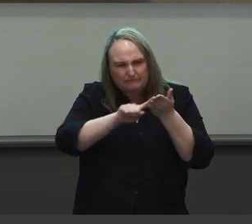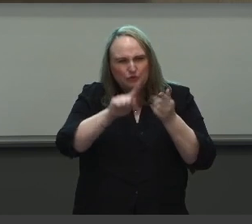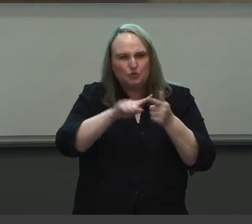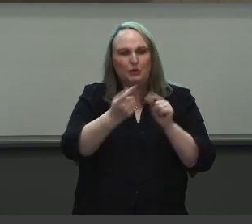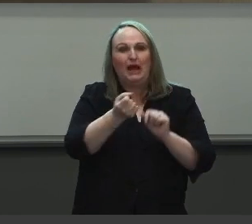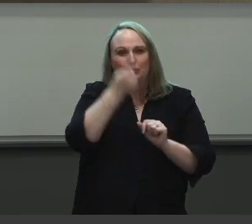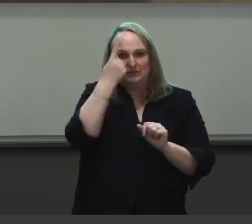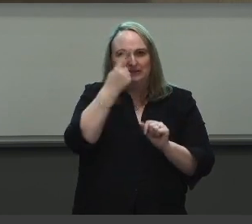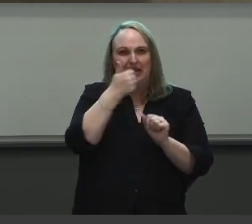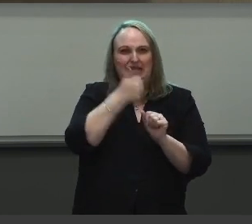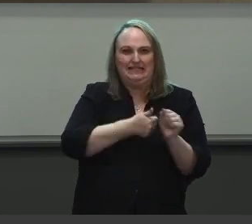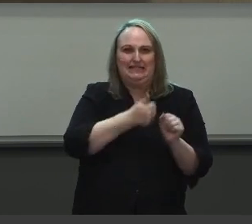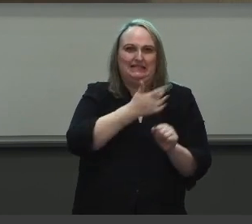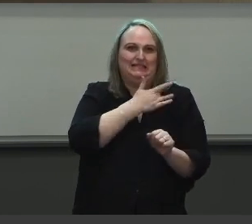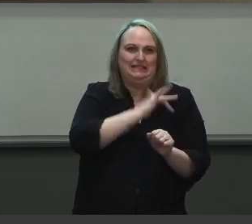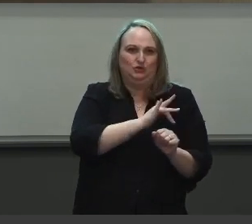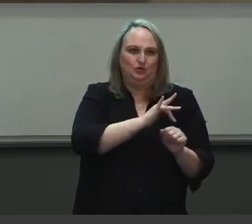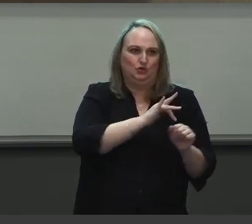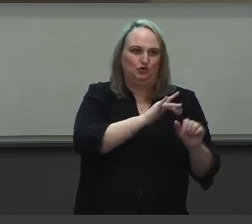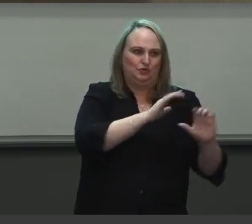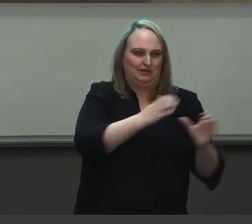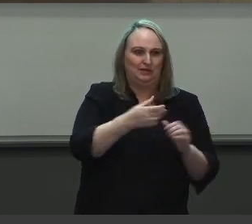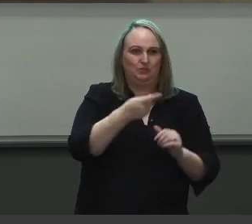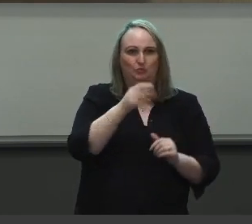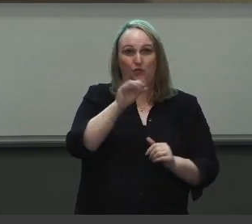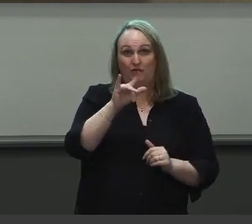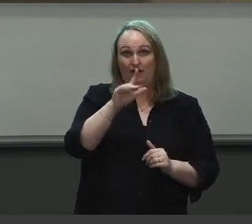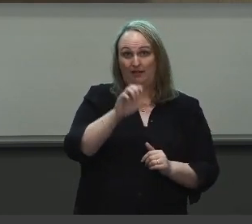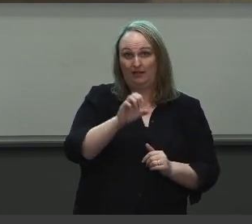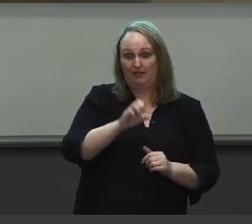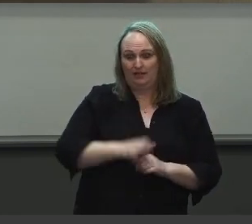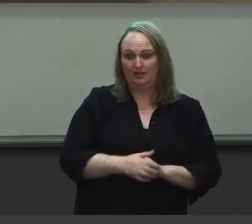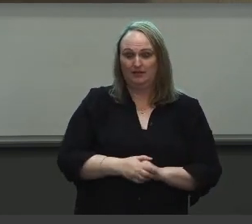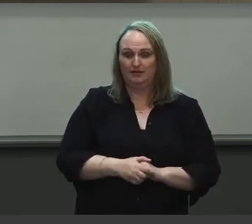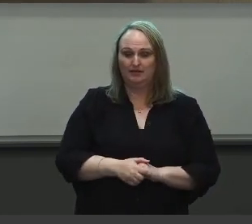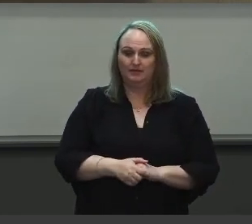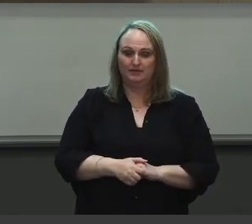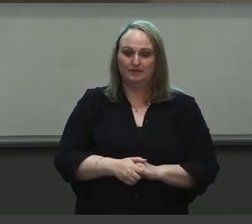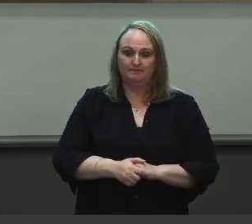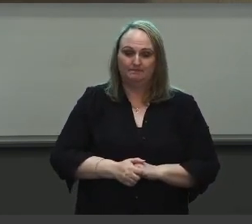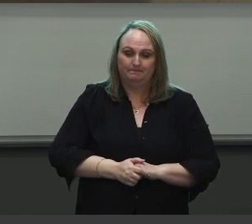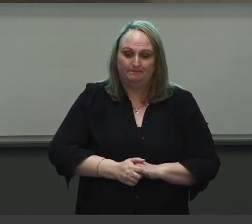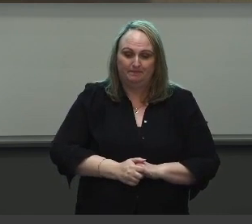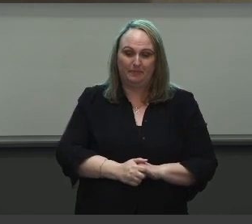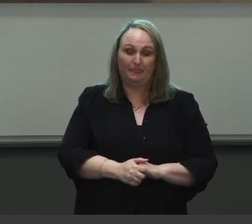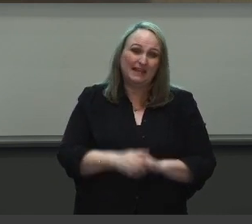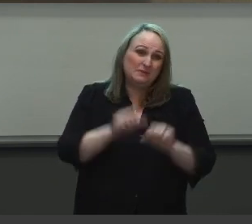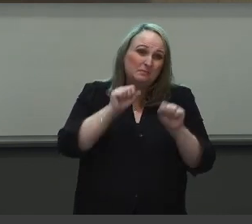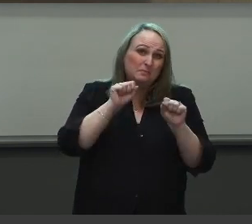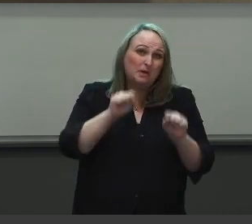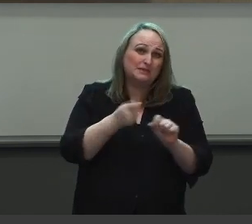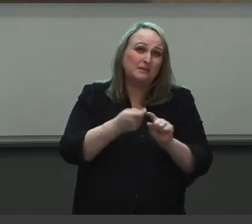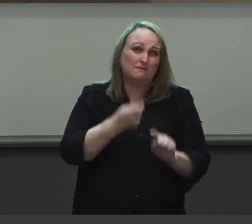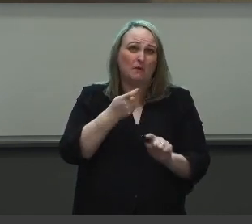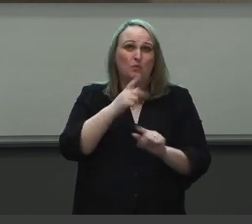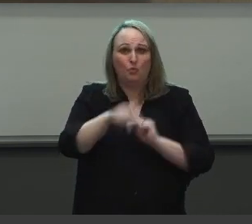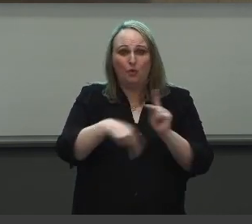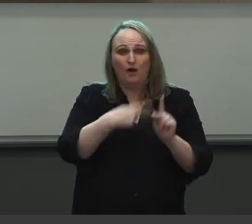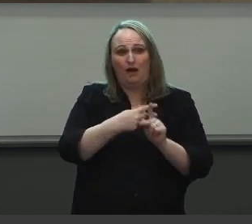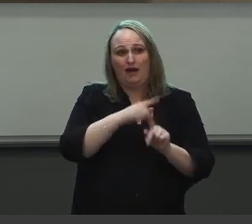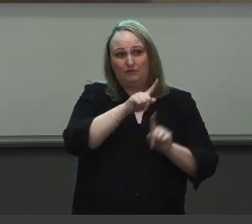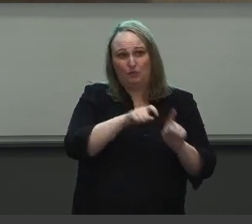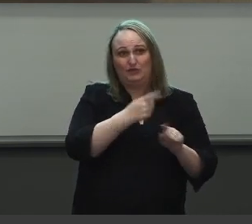profiles. And again, a lot of that may depend on the type of sensory questions we're asking. So using